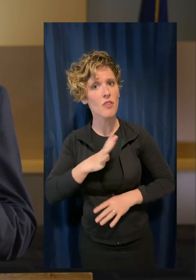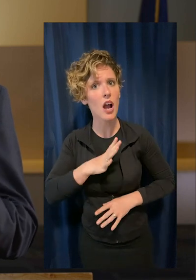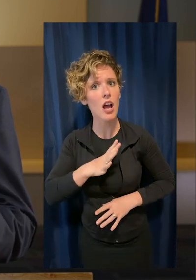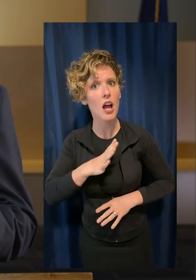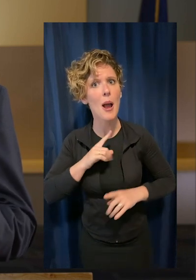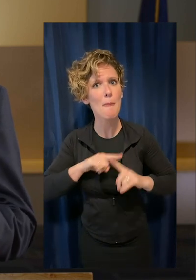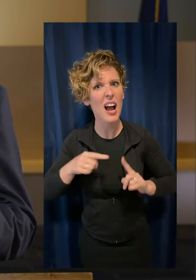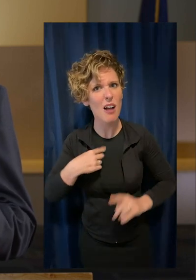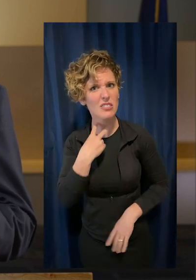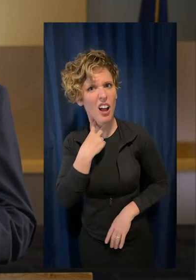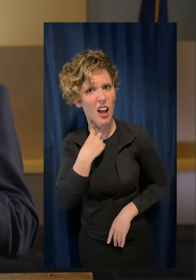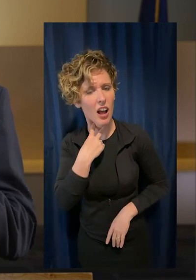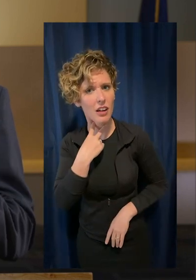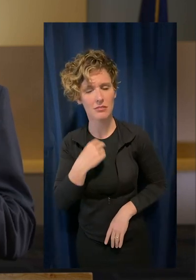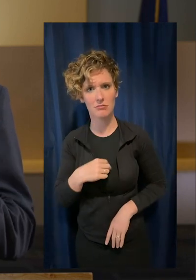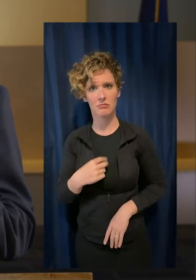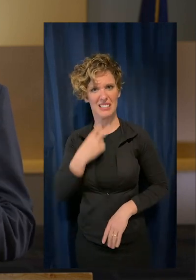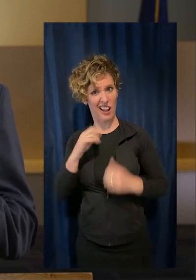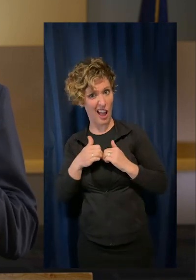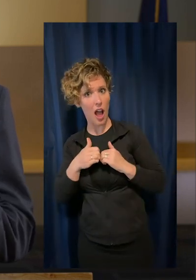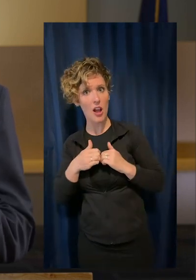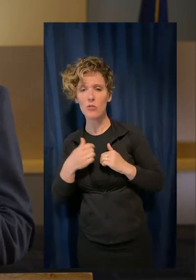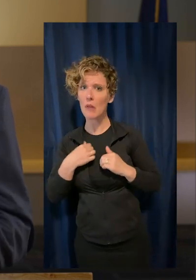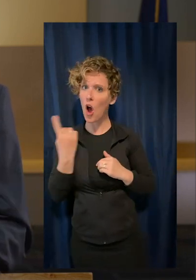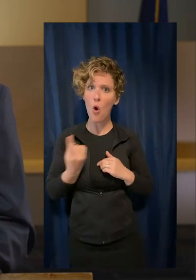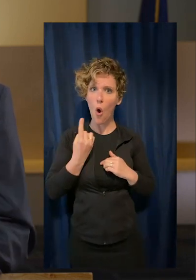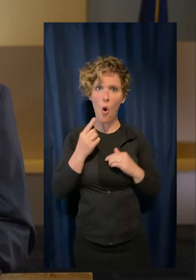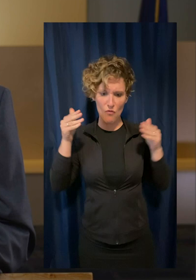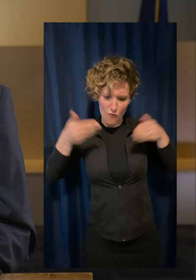negative emotions and thoughts. At that moment, I